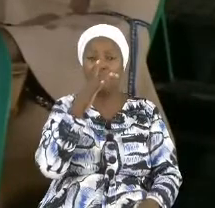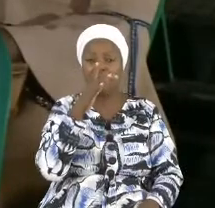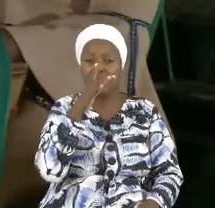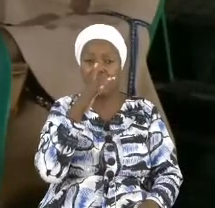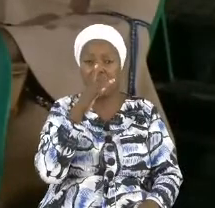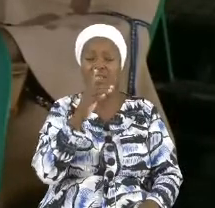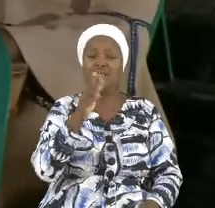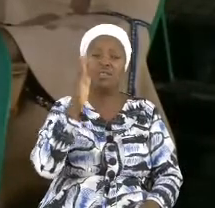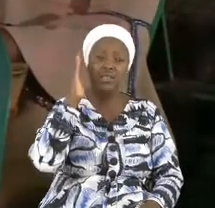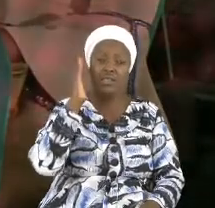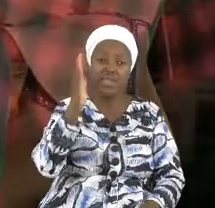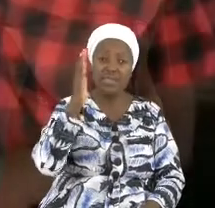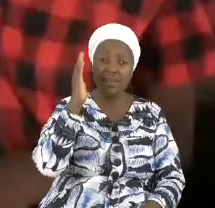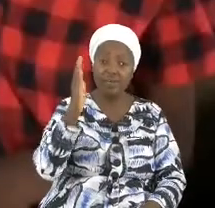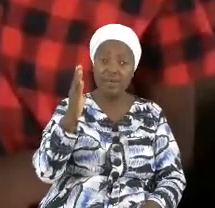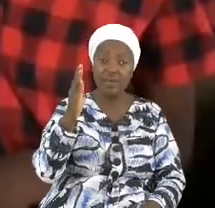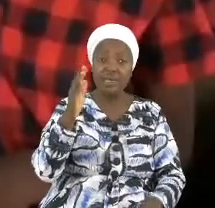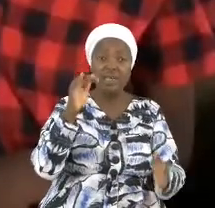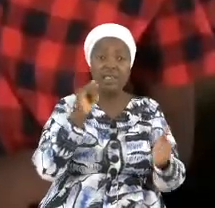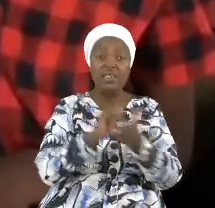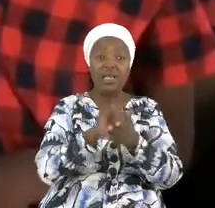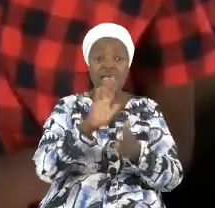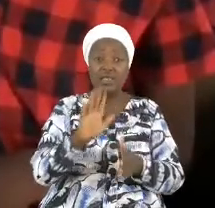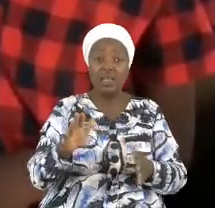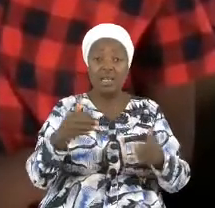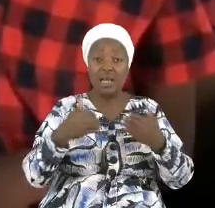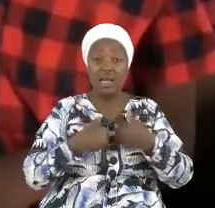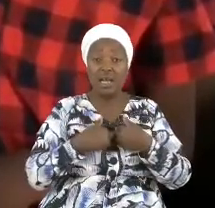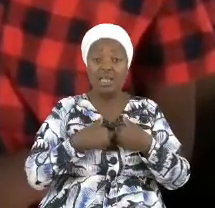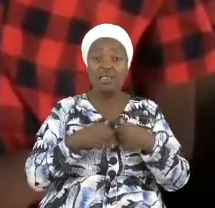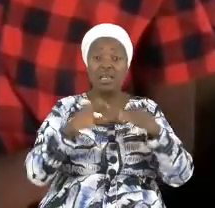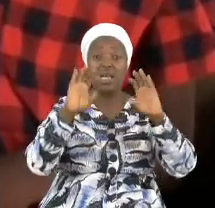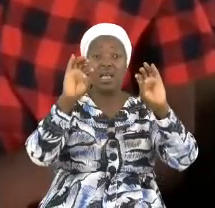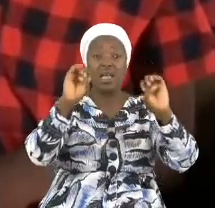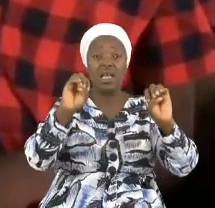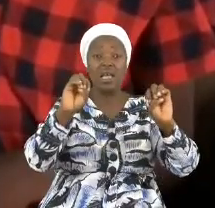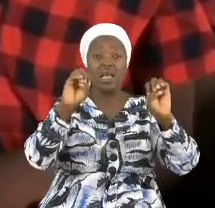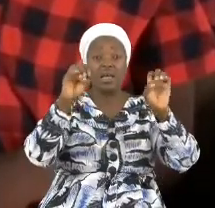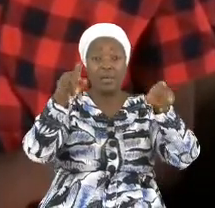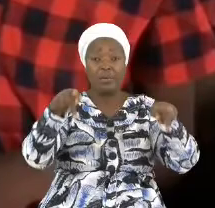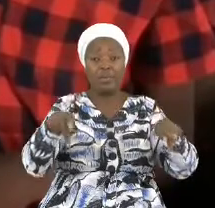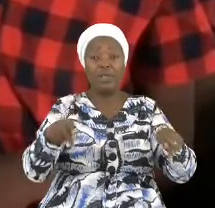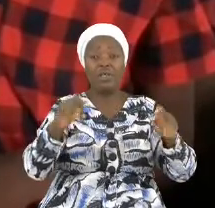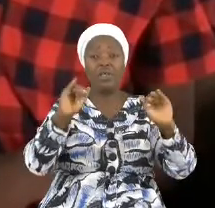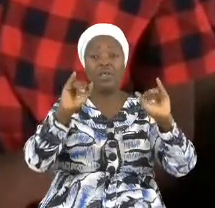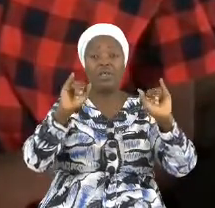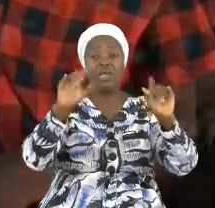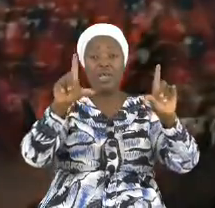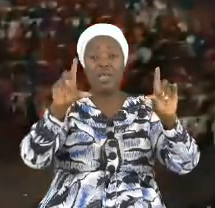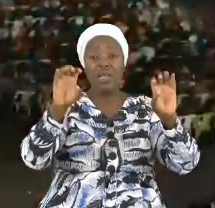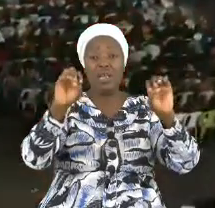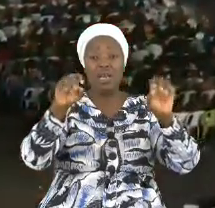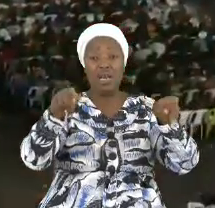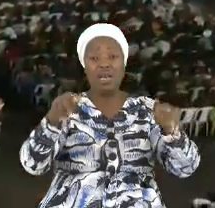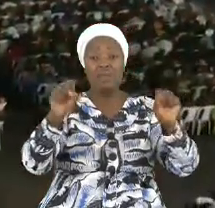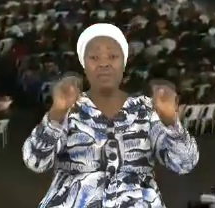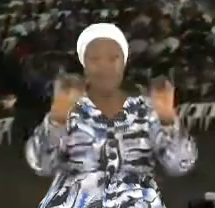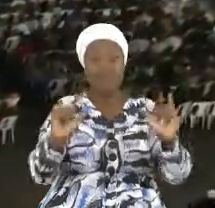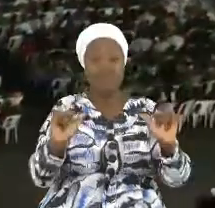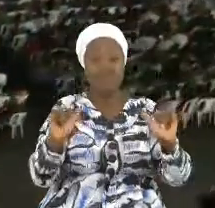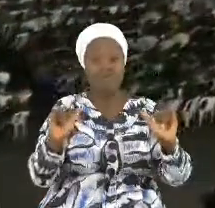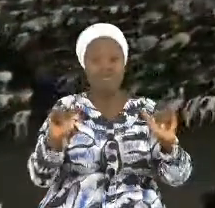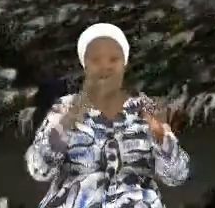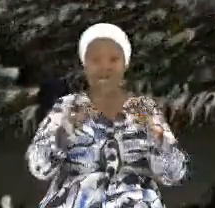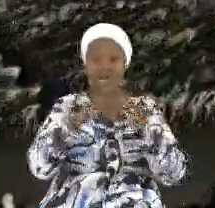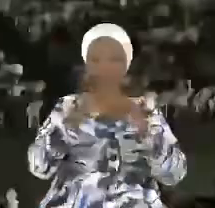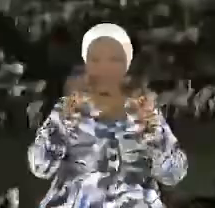that child had had epilepsy. And many times the epileptic spirit will throw him down.